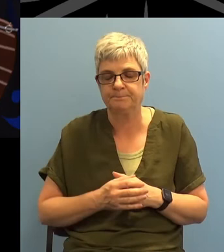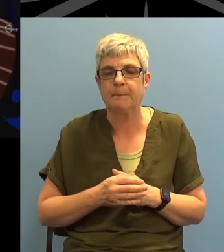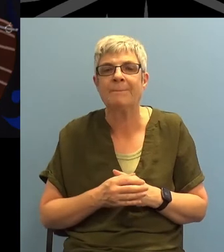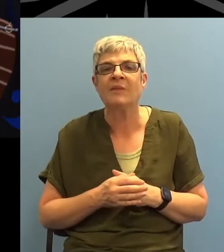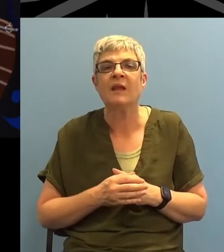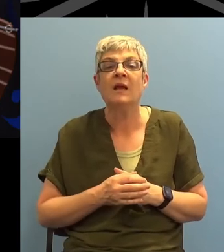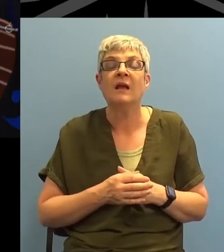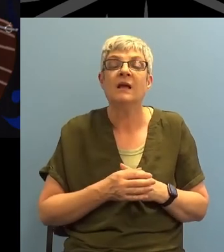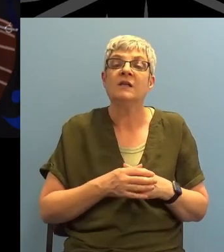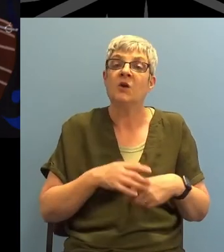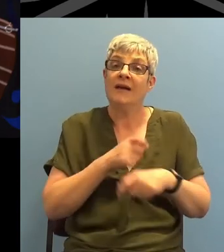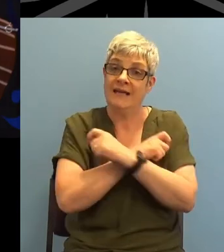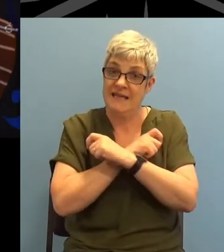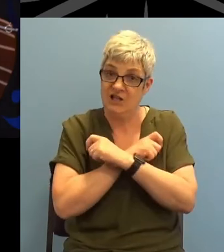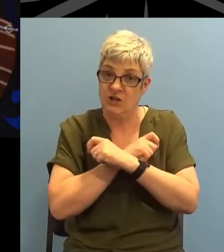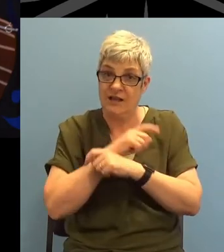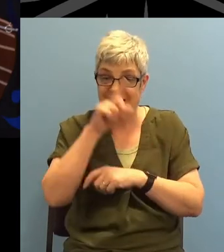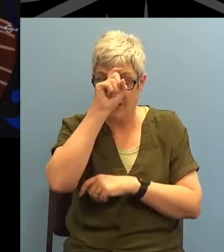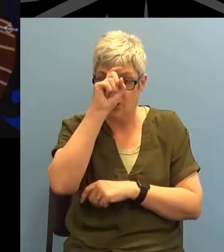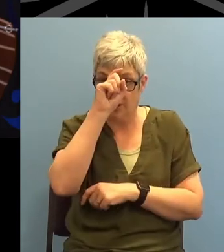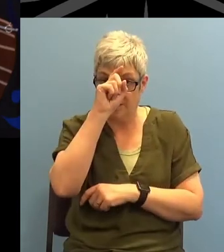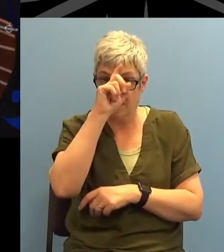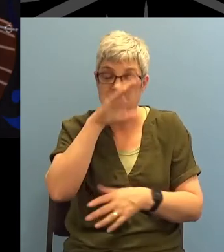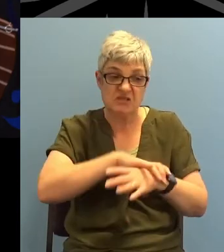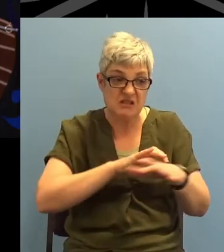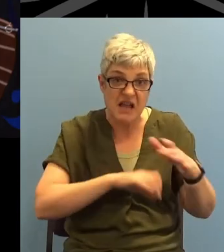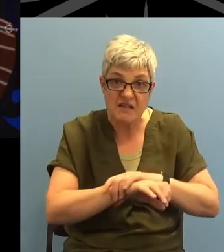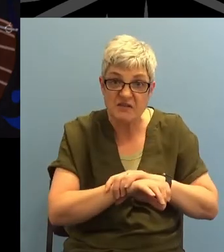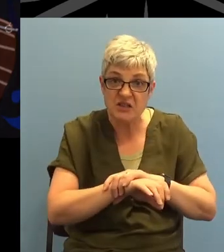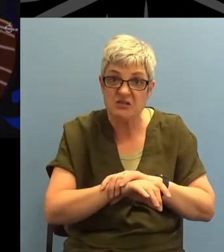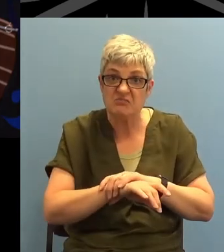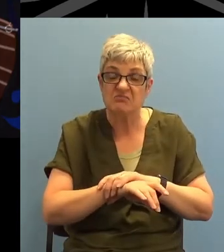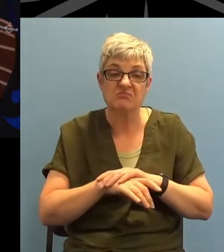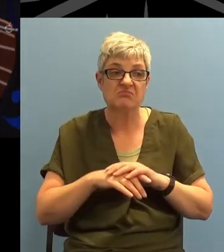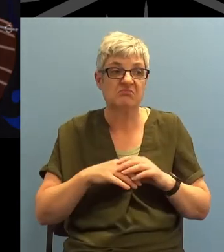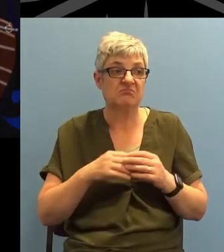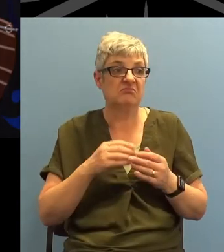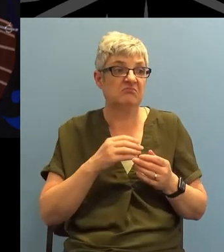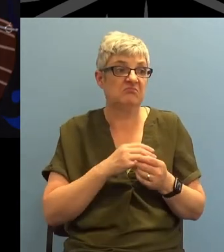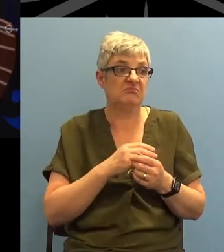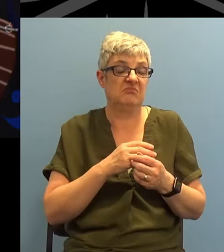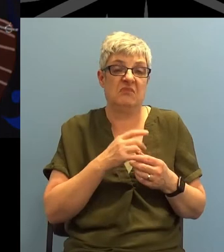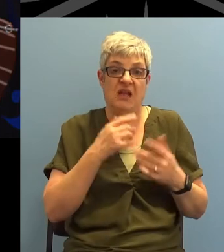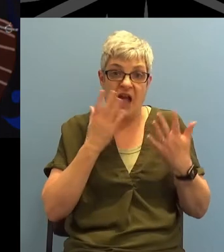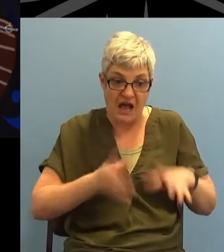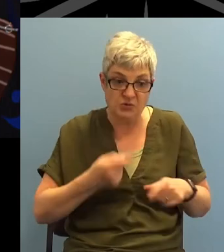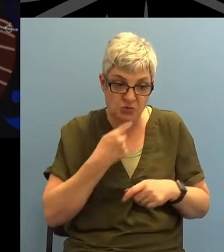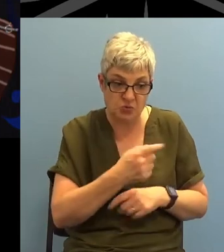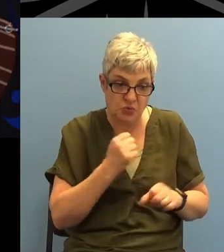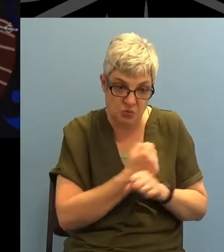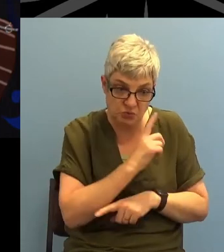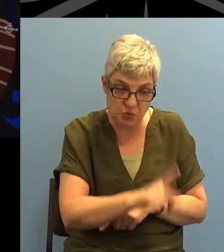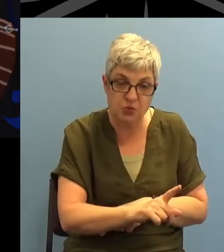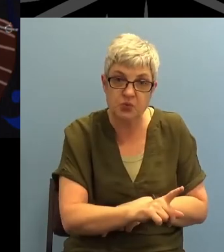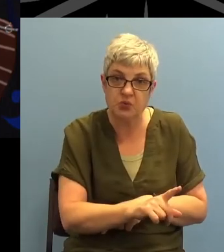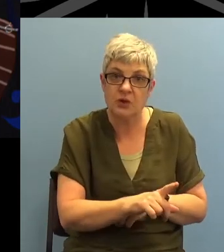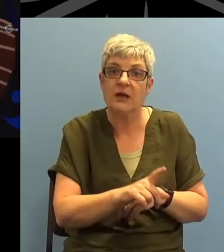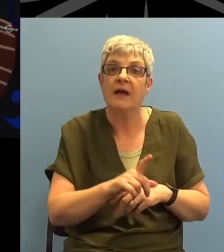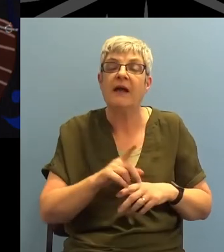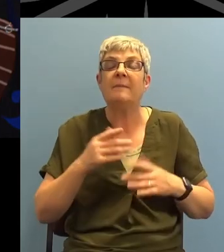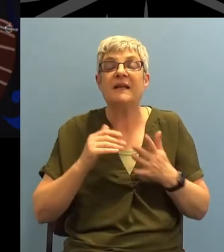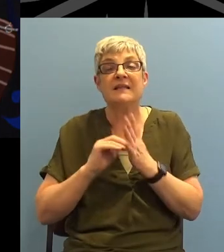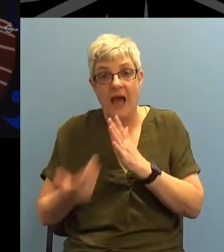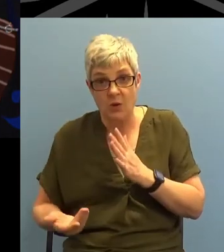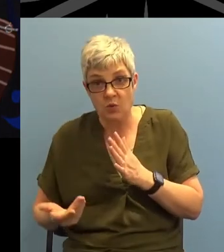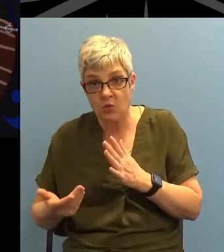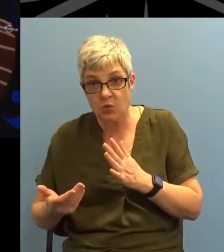Whereas in Egypt, as slaves, the Hebrews simply had to do what they were told. Now it's up to them to set